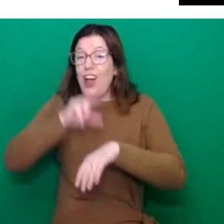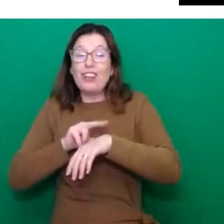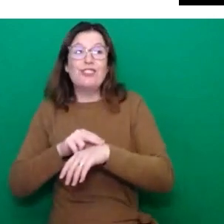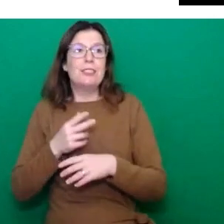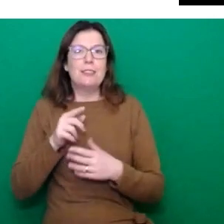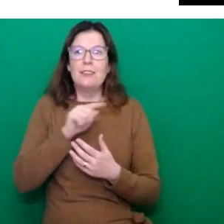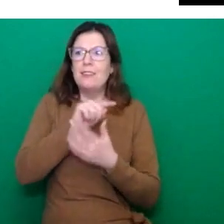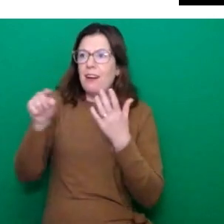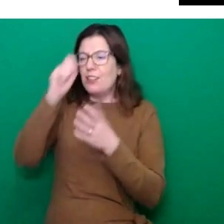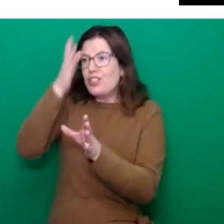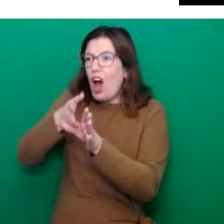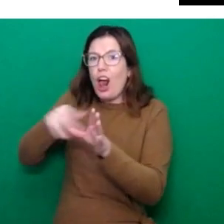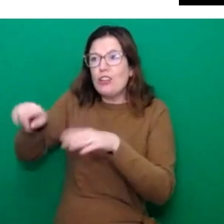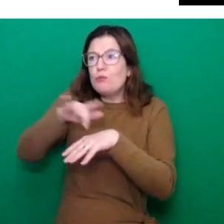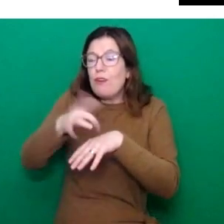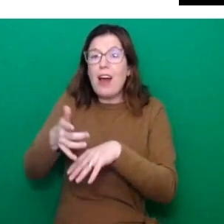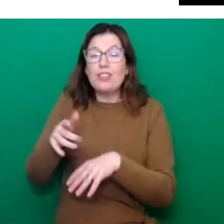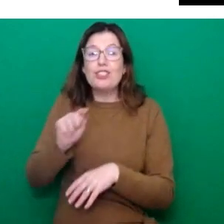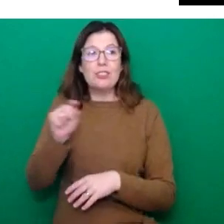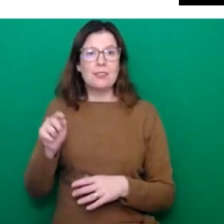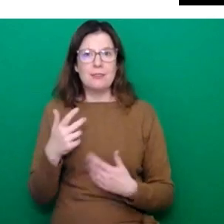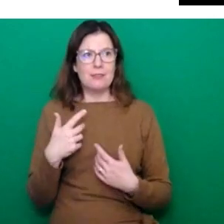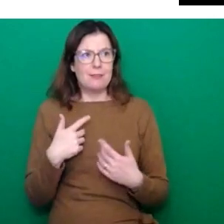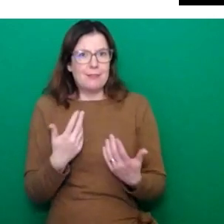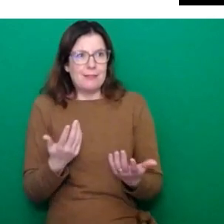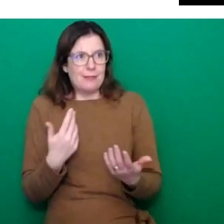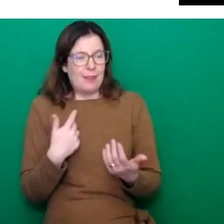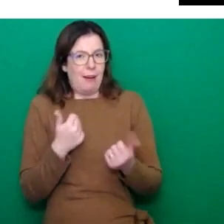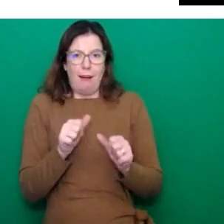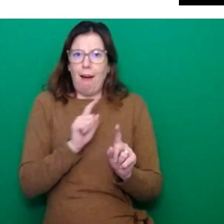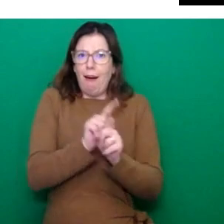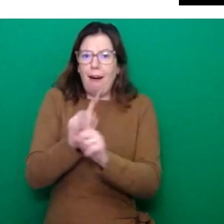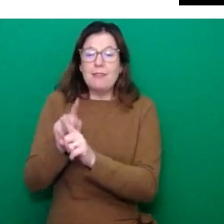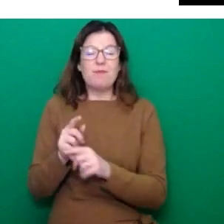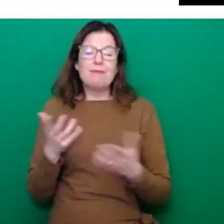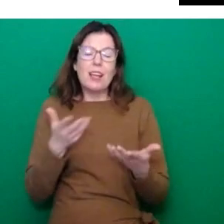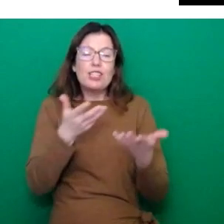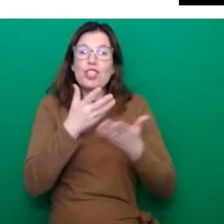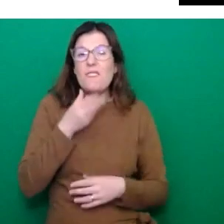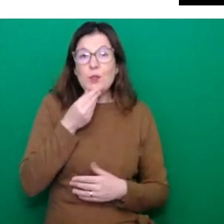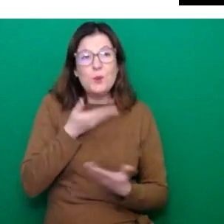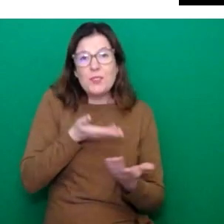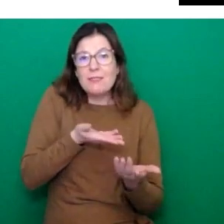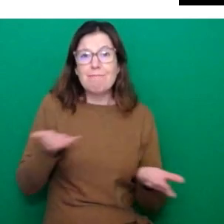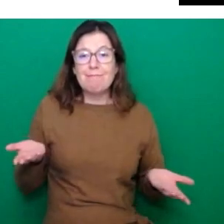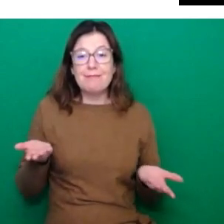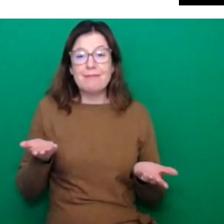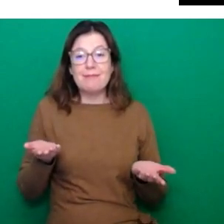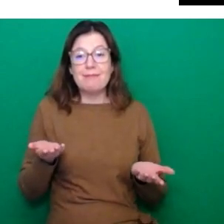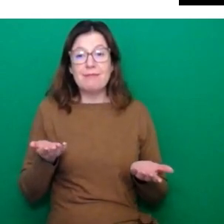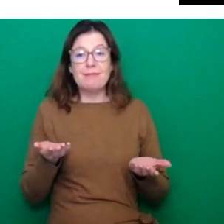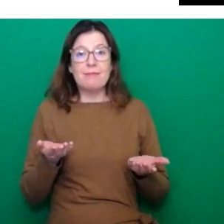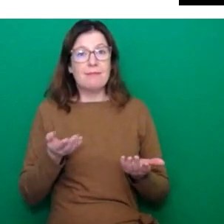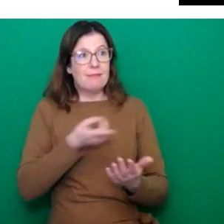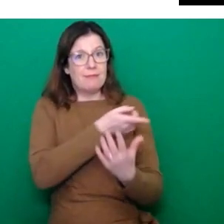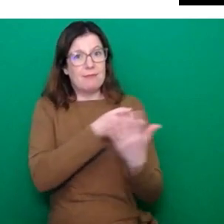other psychological professions, and then also obviously the service users. So perhaps they're not people